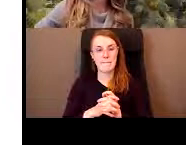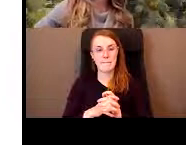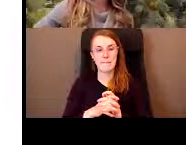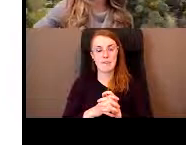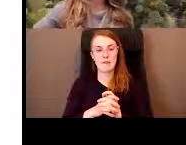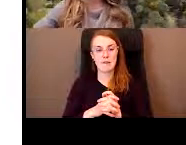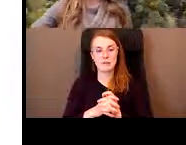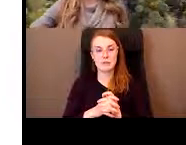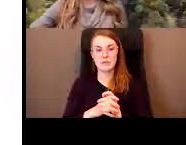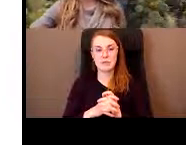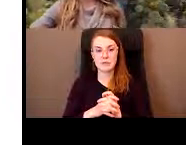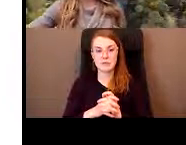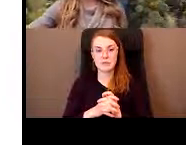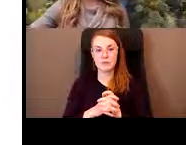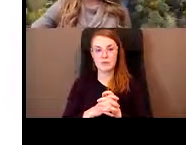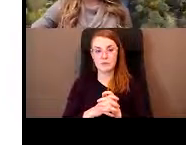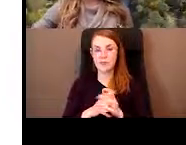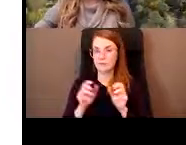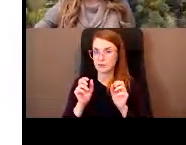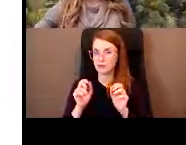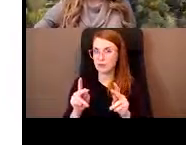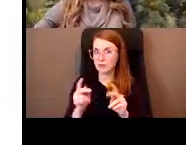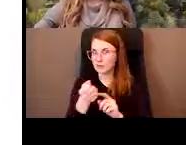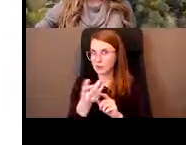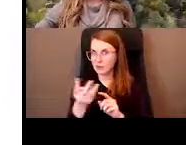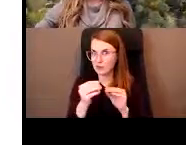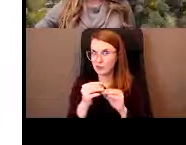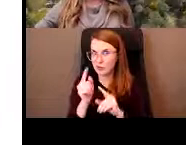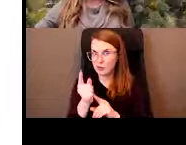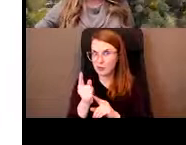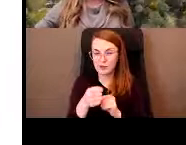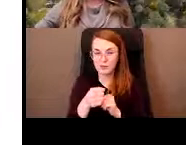All right, just a few more moments.